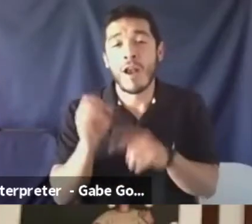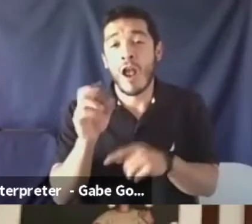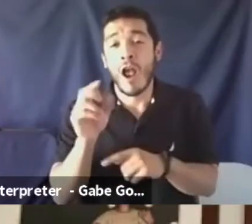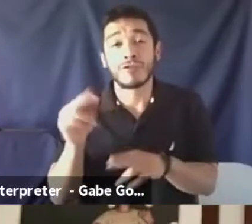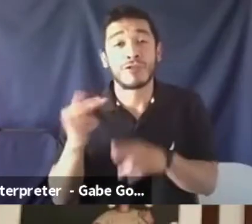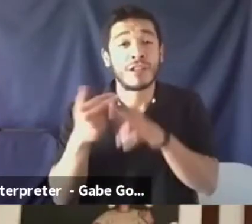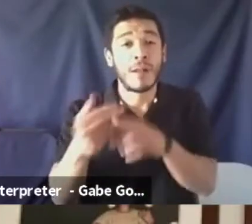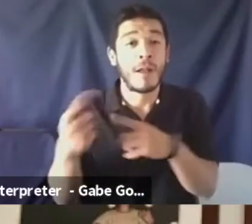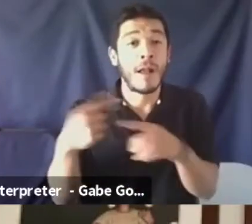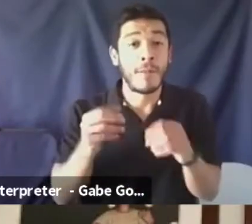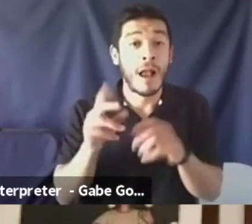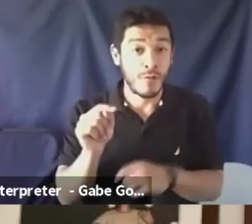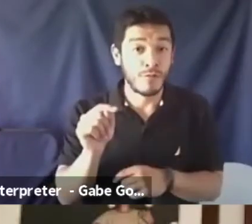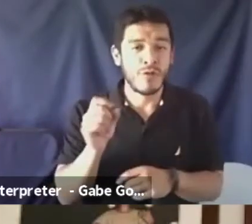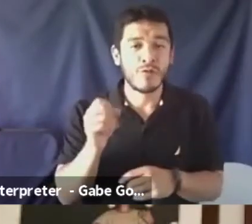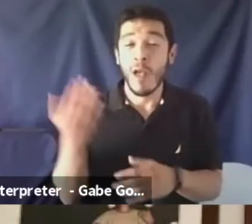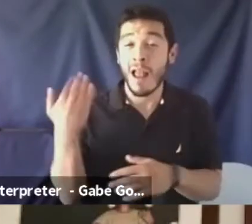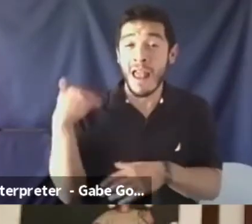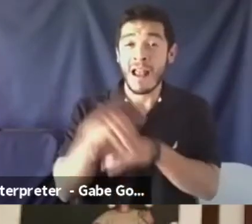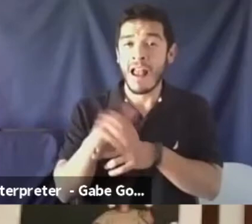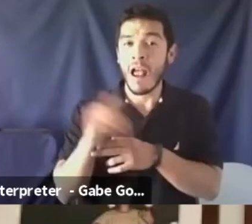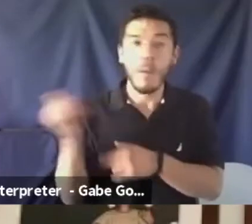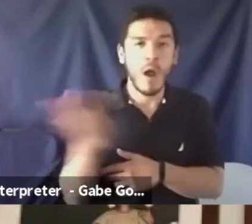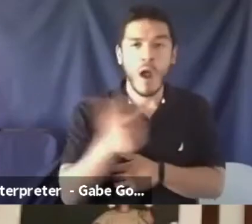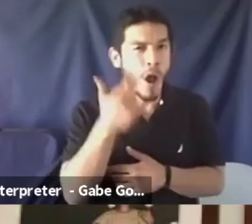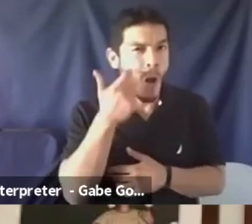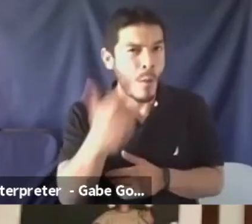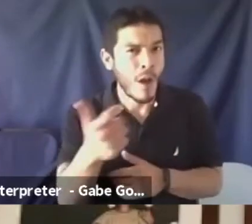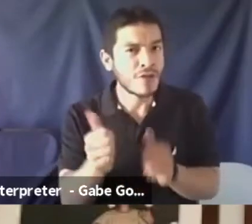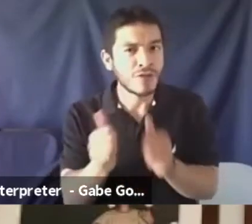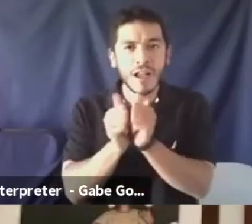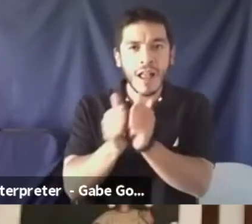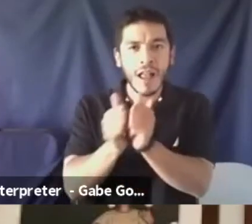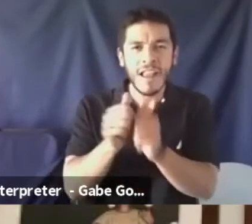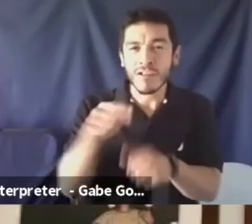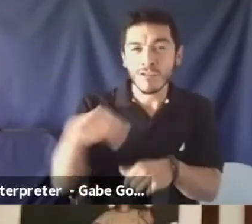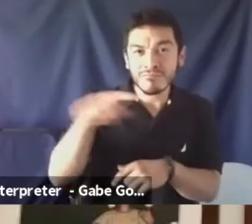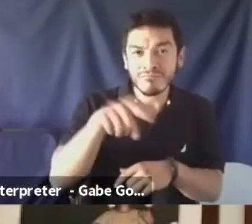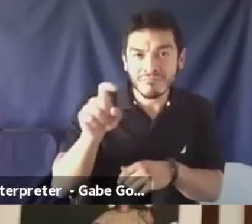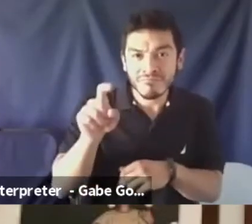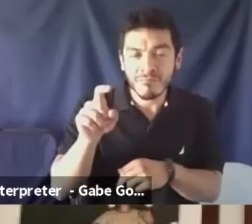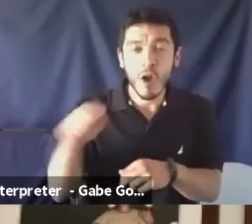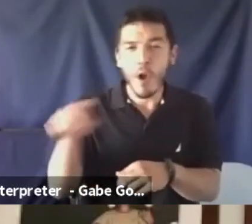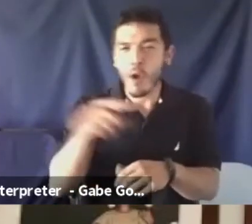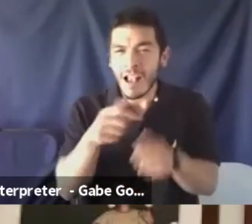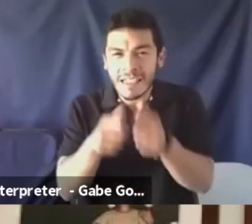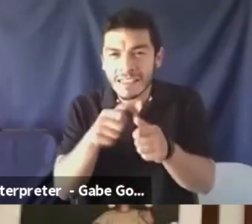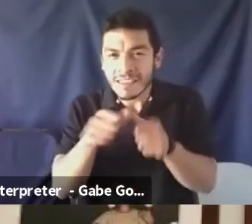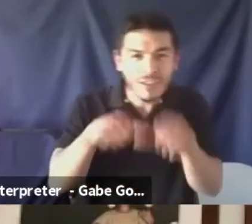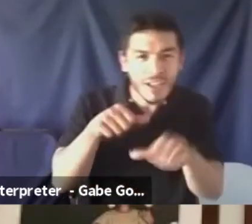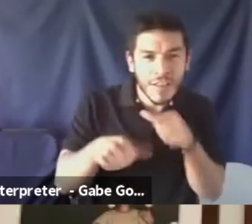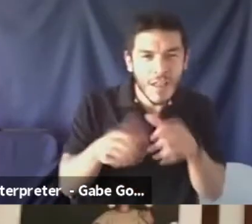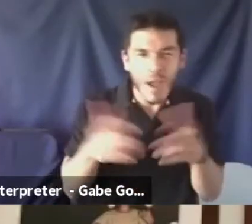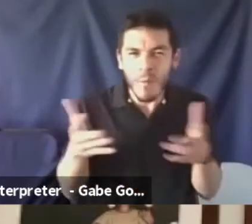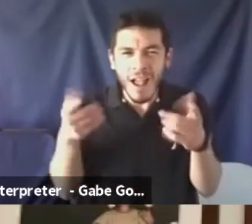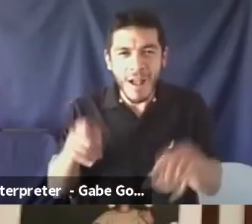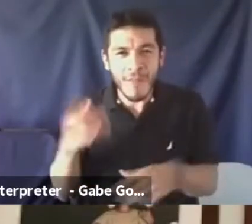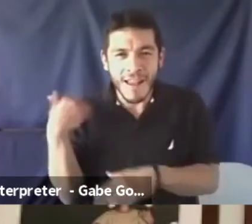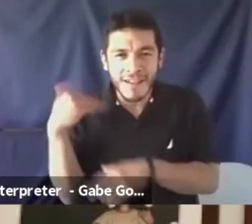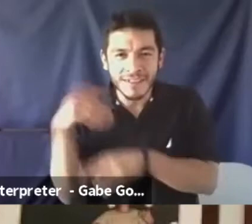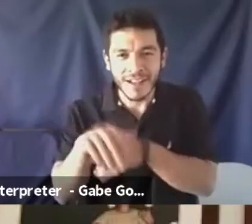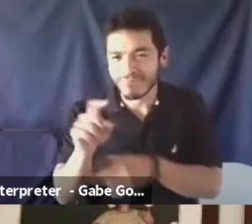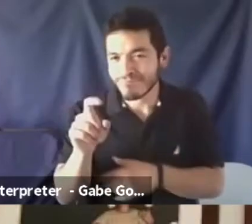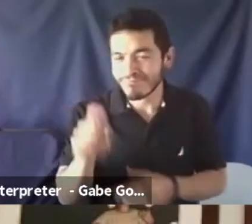So last night, were you all like watching together? Were you like texting each other? Like what was happening last